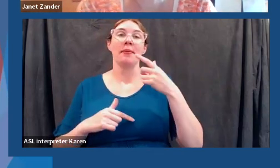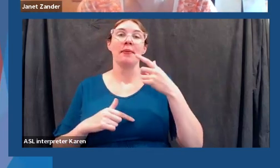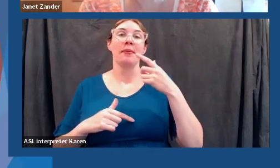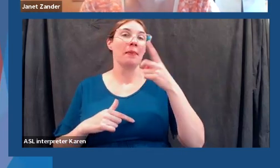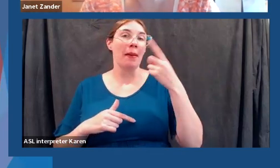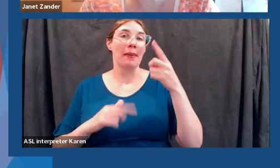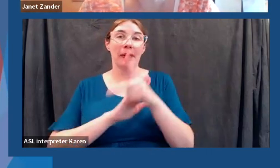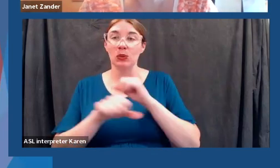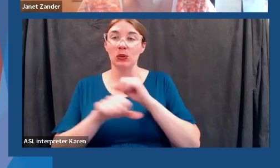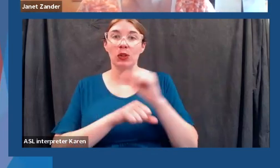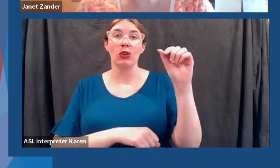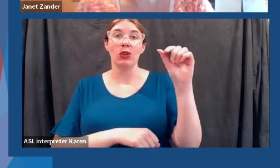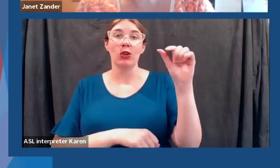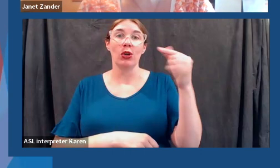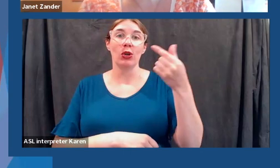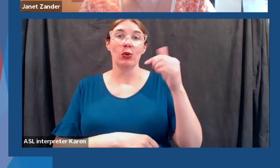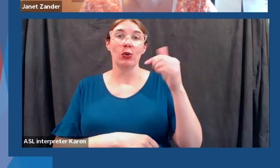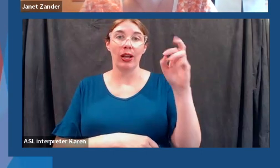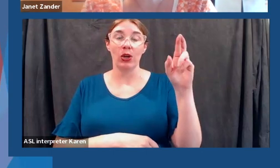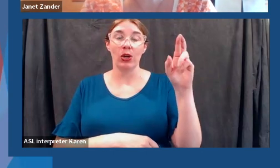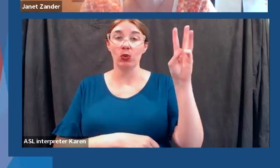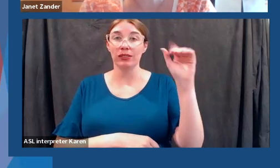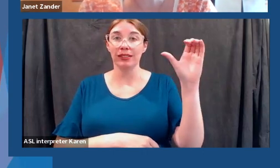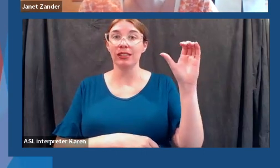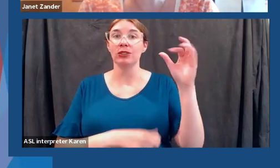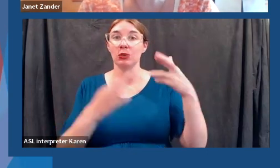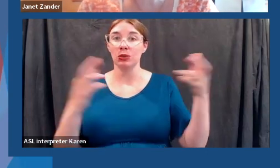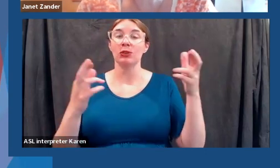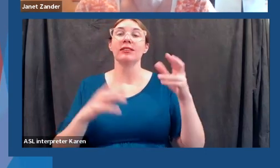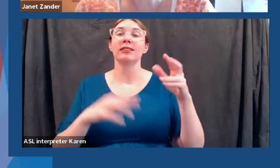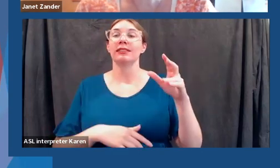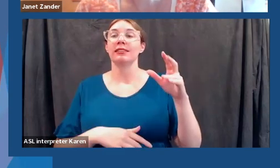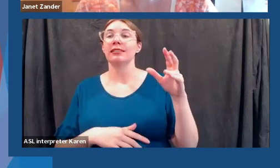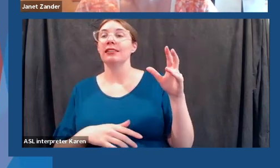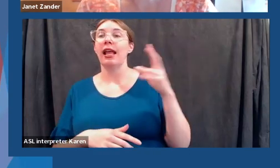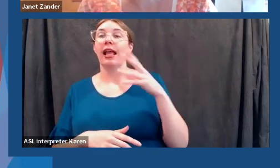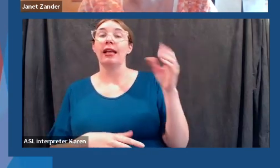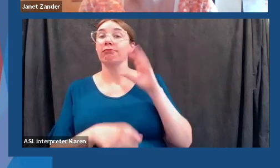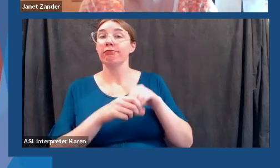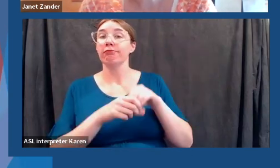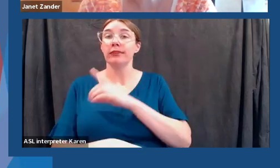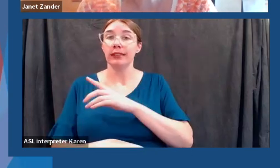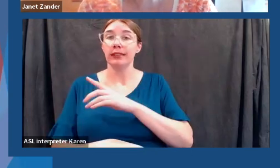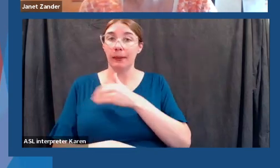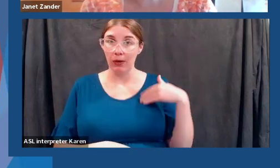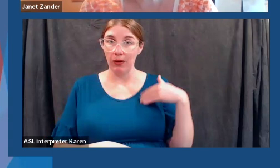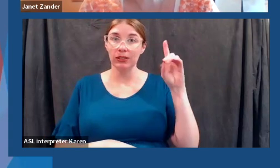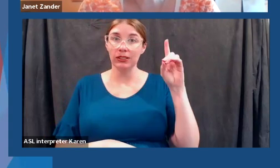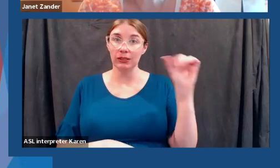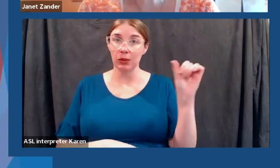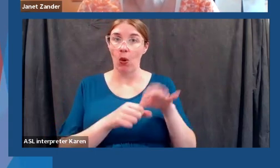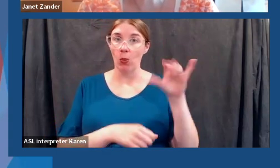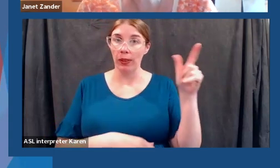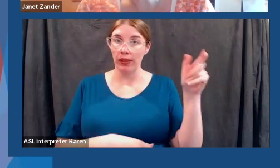Wisconsin Agency on Aging Resources, and I am a member of the Disability Vote Coalition. So jumping in here now for